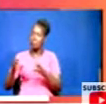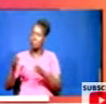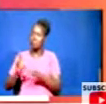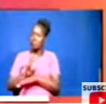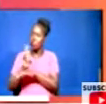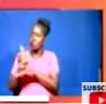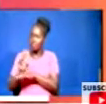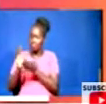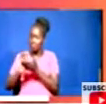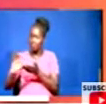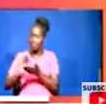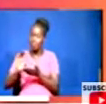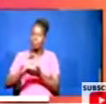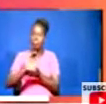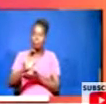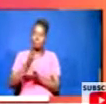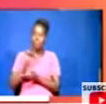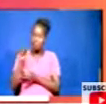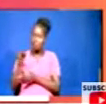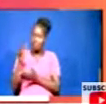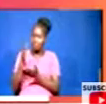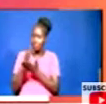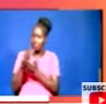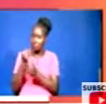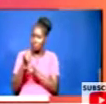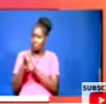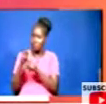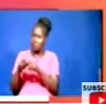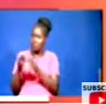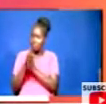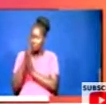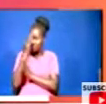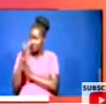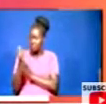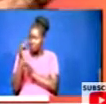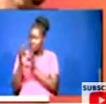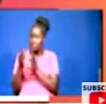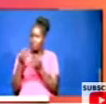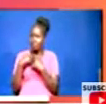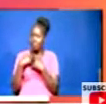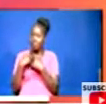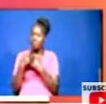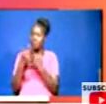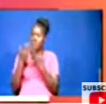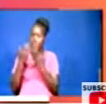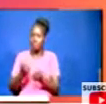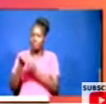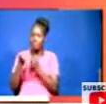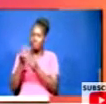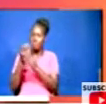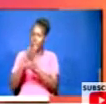for distribution. So that really needs to be worked on because if you have a bumper harvest beyond what you can